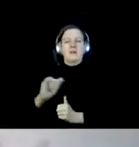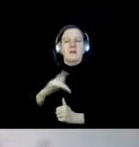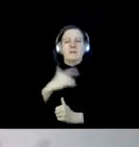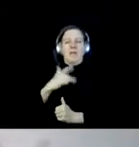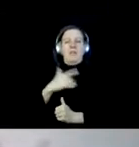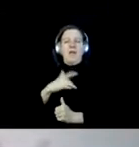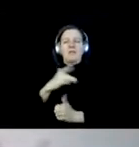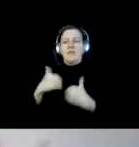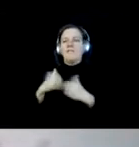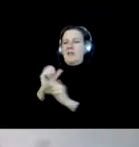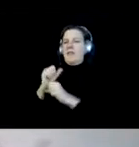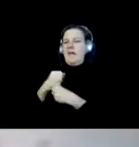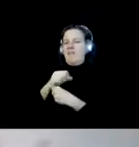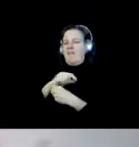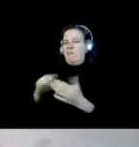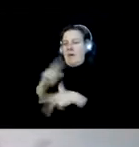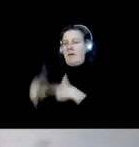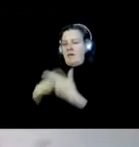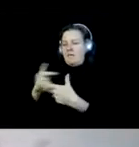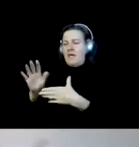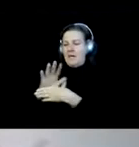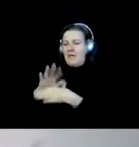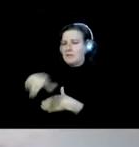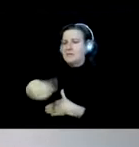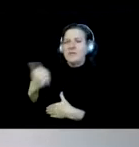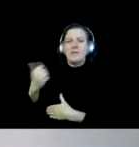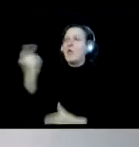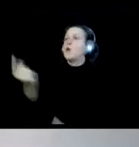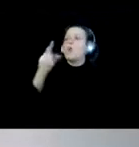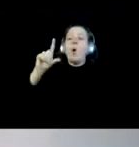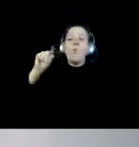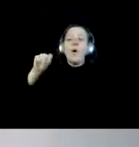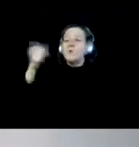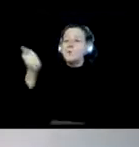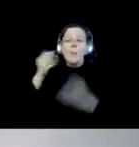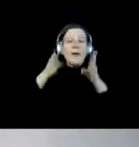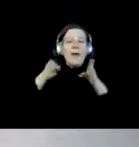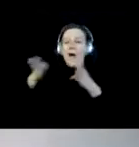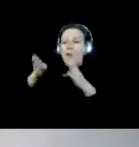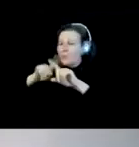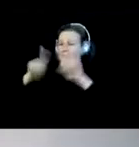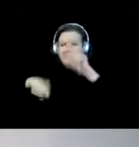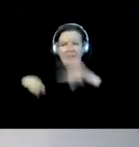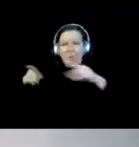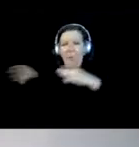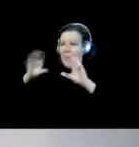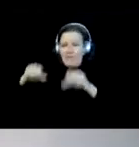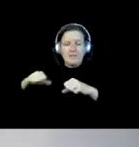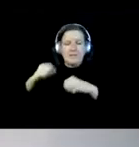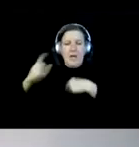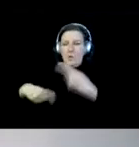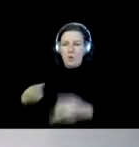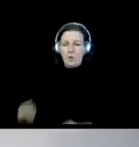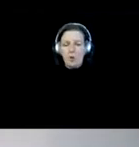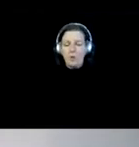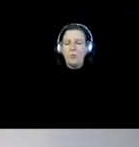of making these works. Like there's always 20 other ways it could go, and actually I should say, like, even being